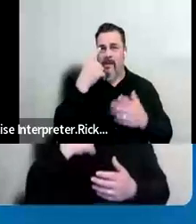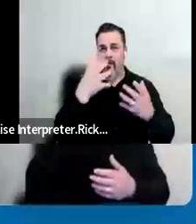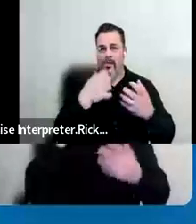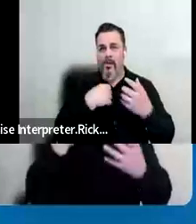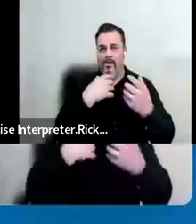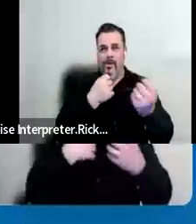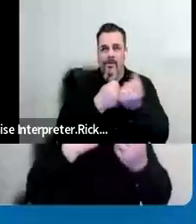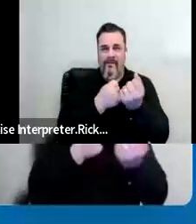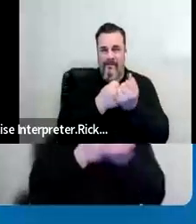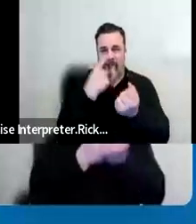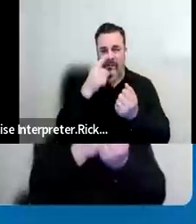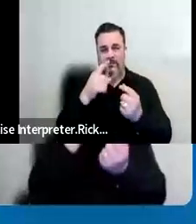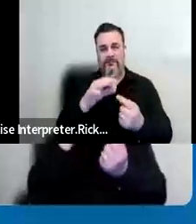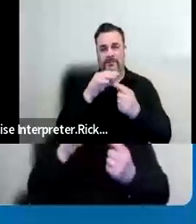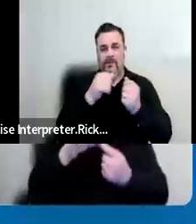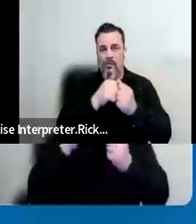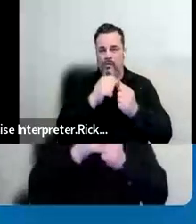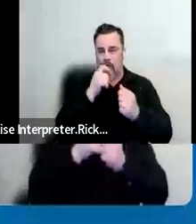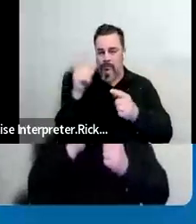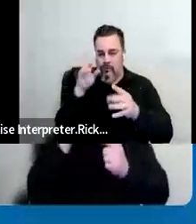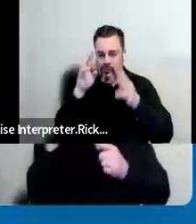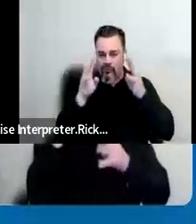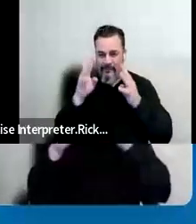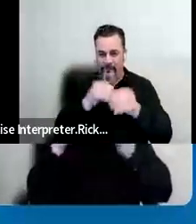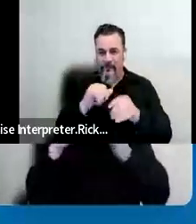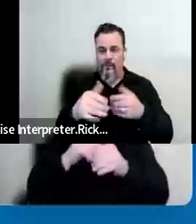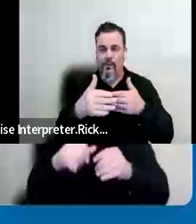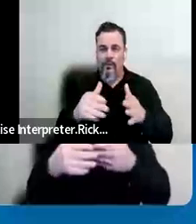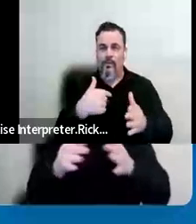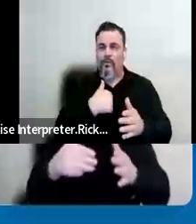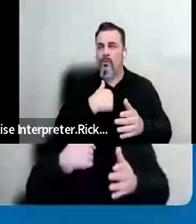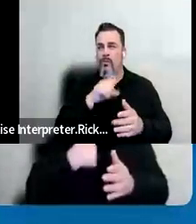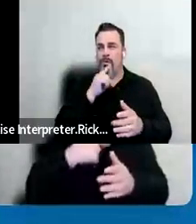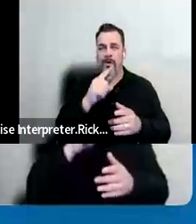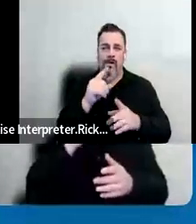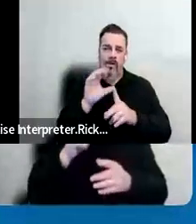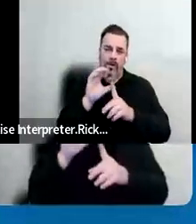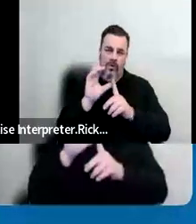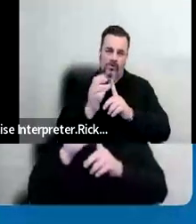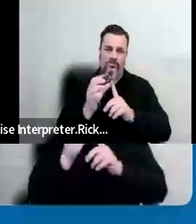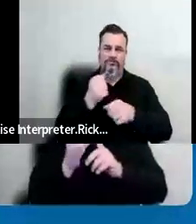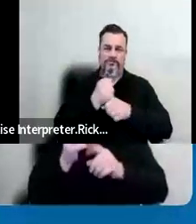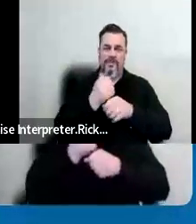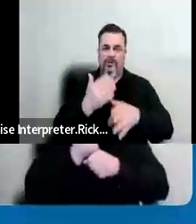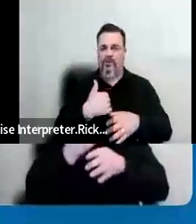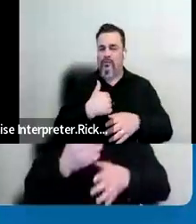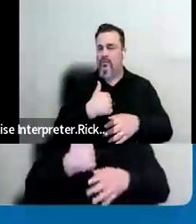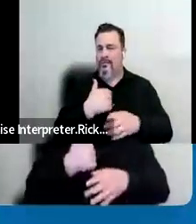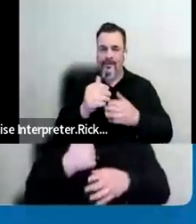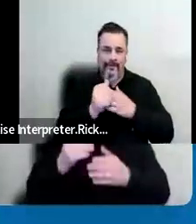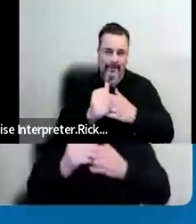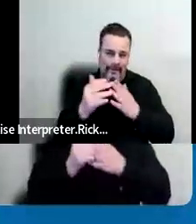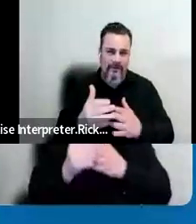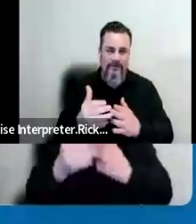advocate for, especially with the creatives in the room, is that we are the culture makers. We are the leaders in terms